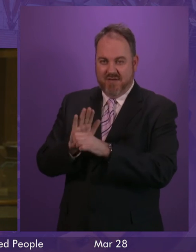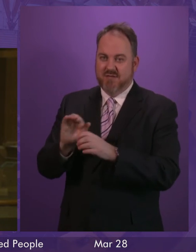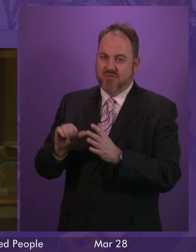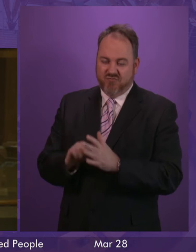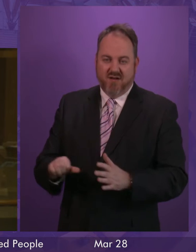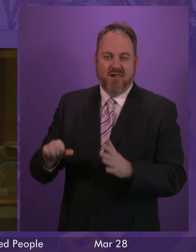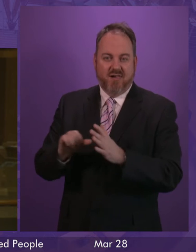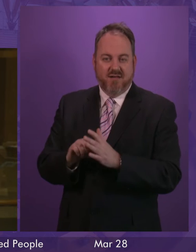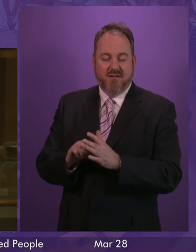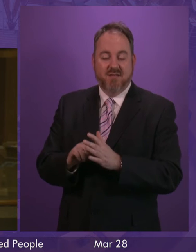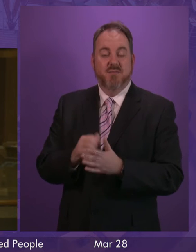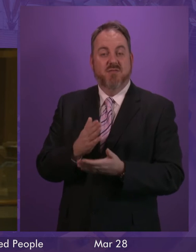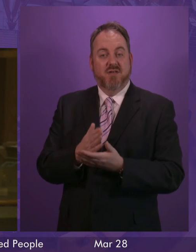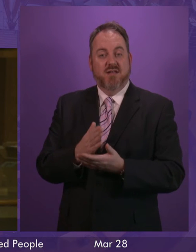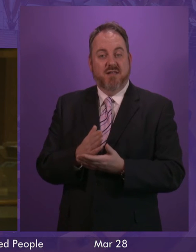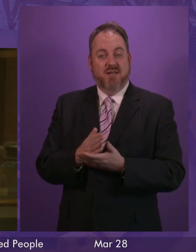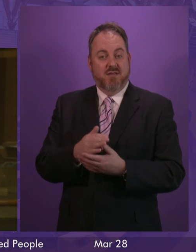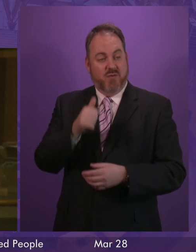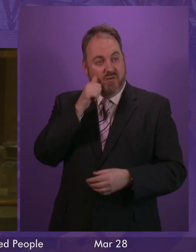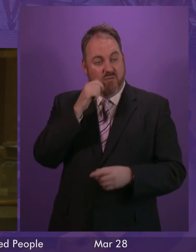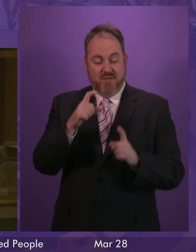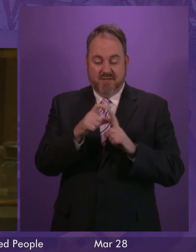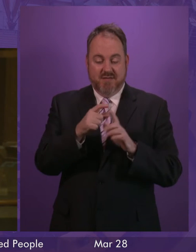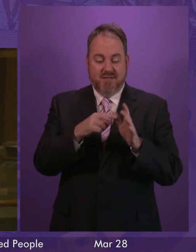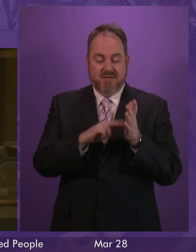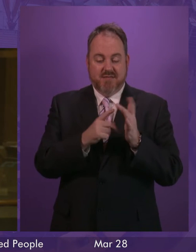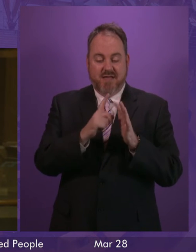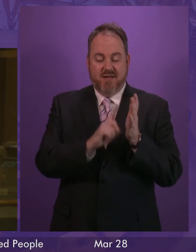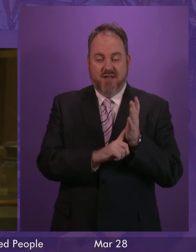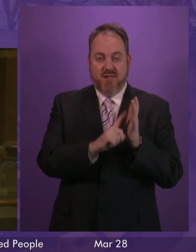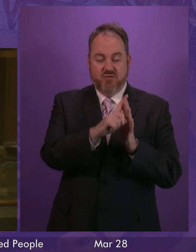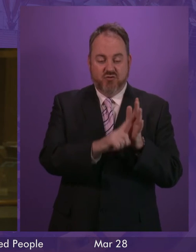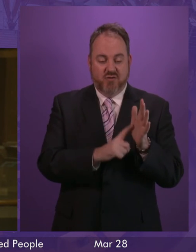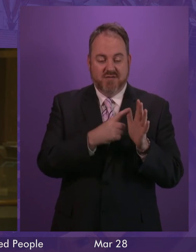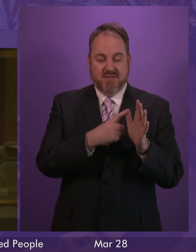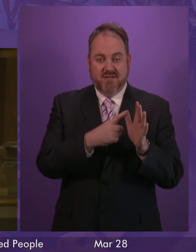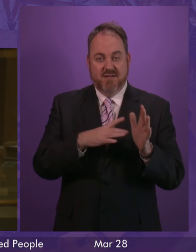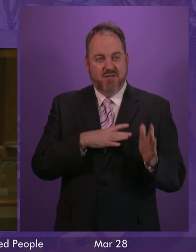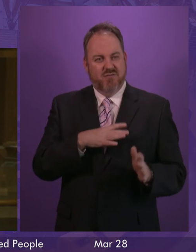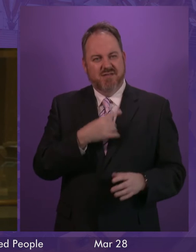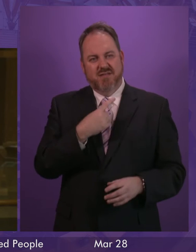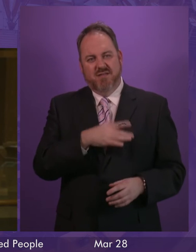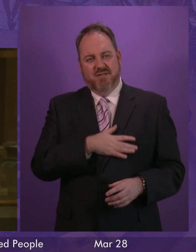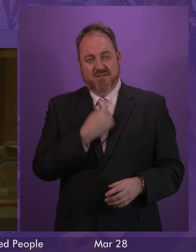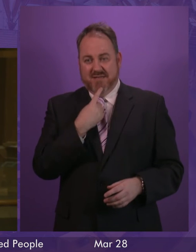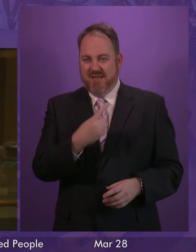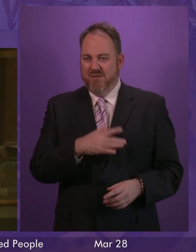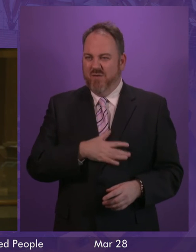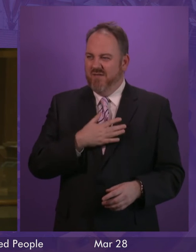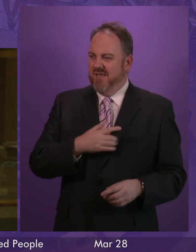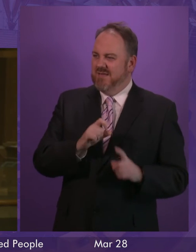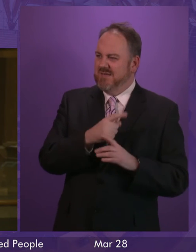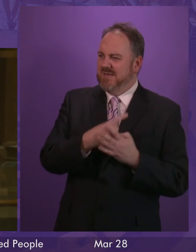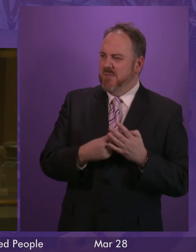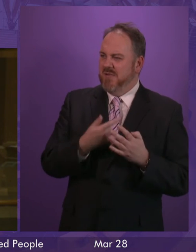too often it remains the case, and as Daniel Johnson has highlighted, that we expect disabled people to adapt themselves to the norms of